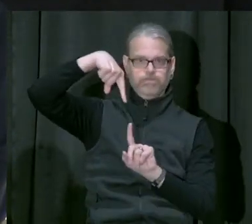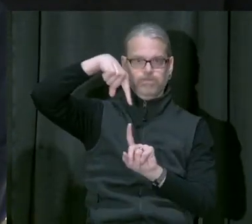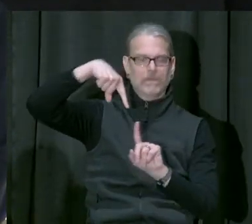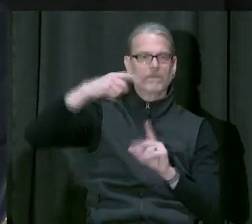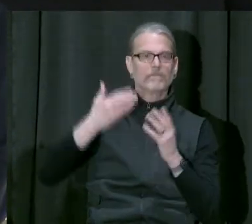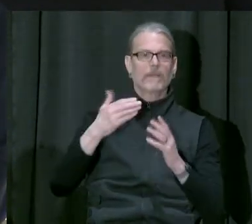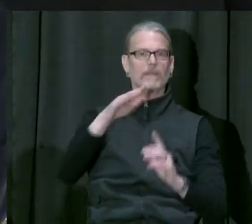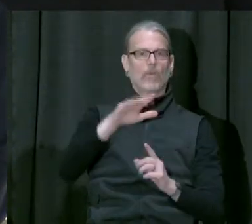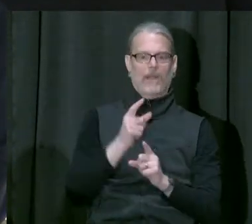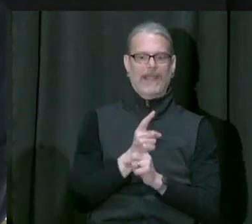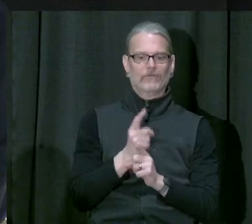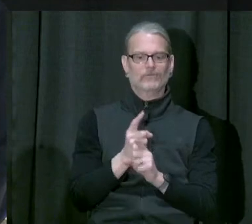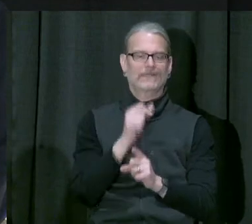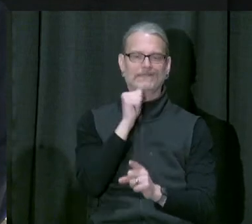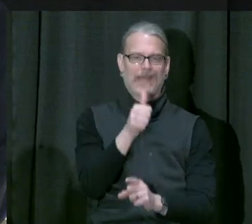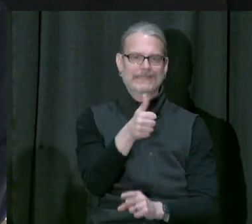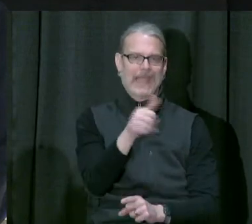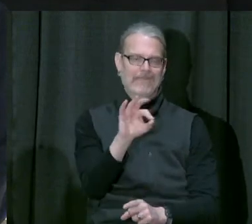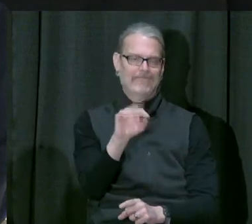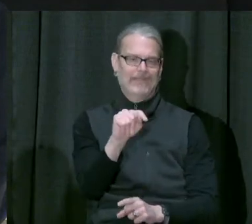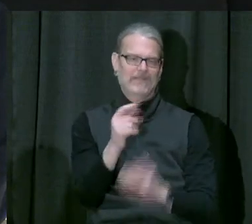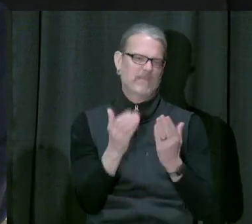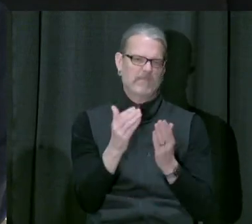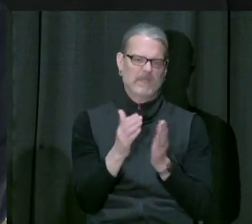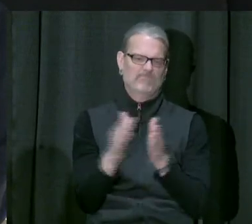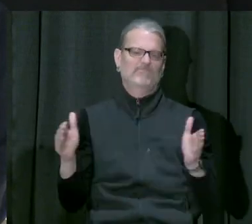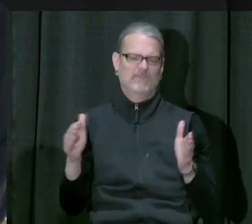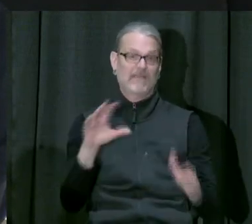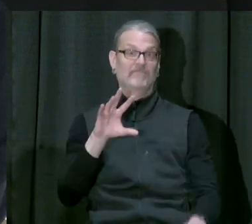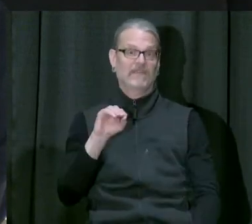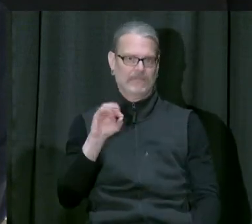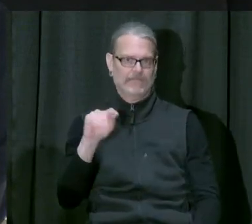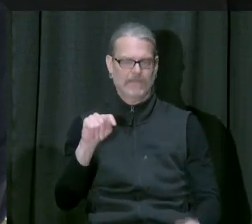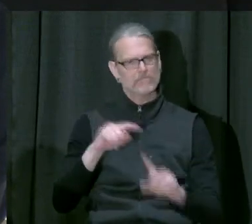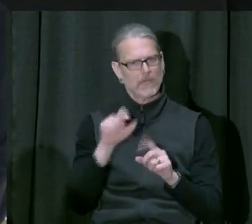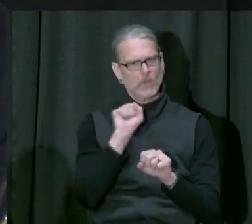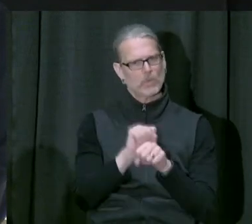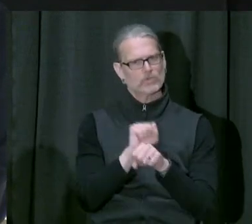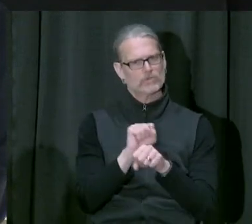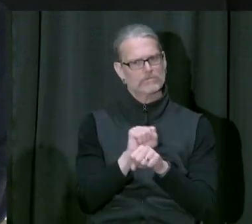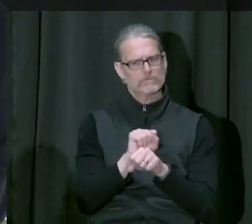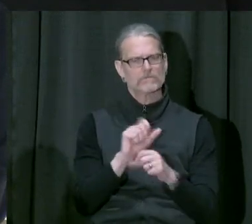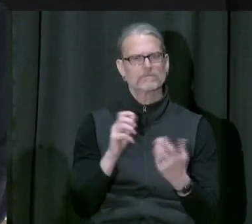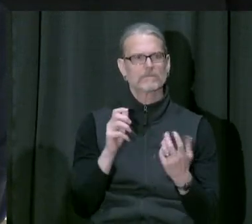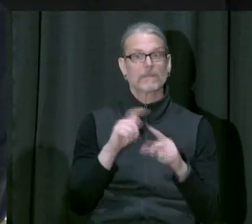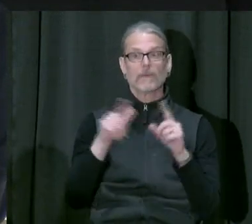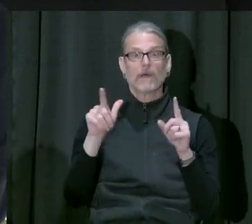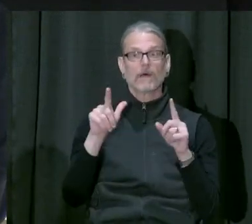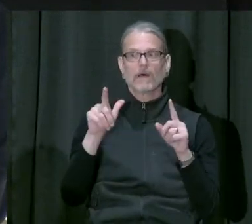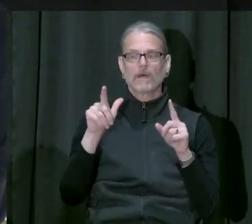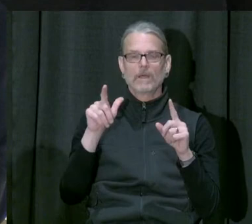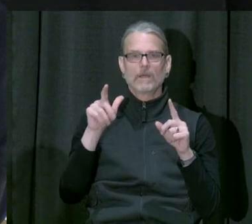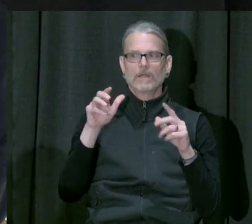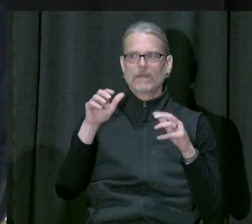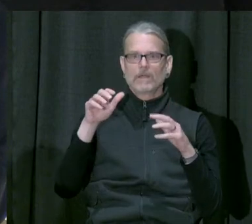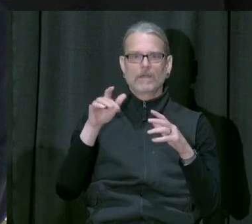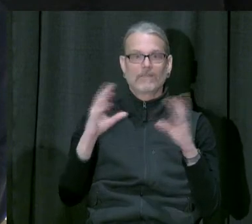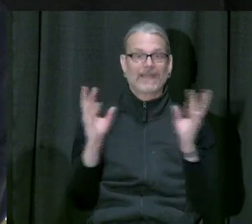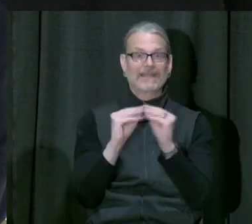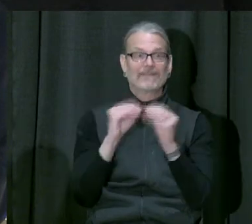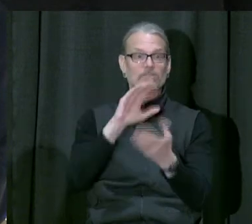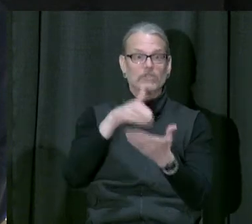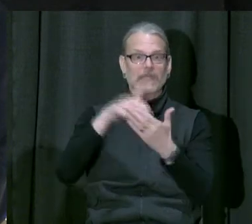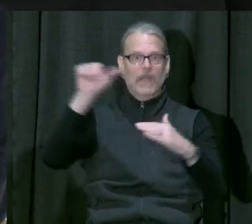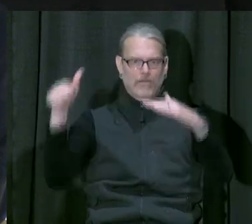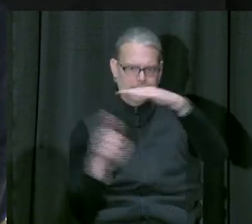be 50 feet, but it still kind of works. But in the bowels of a convention center, or